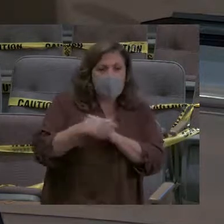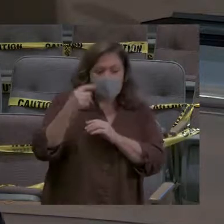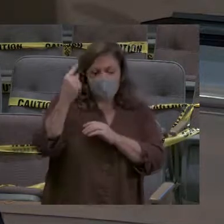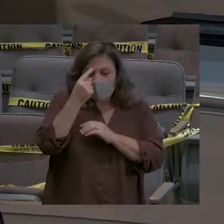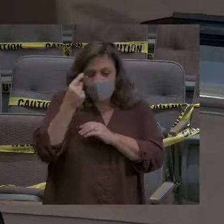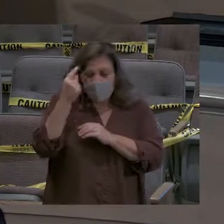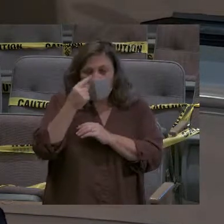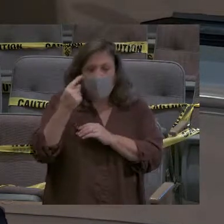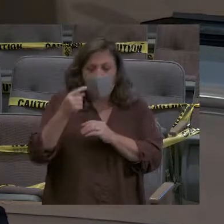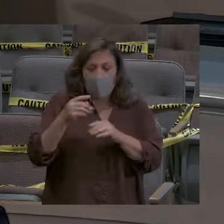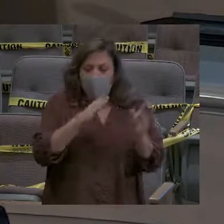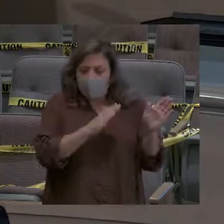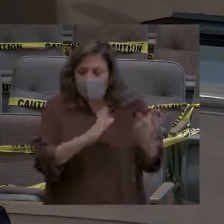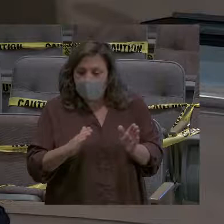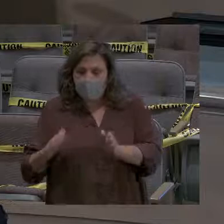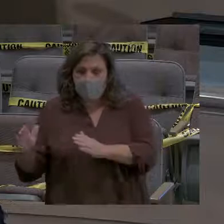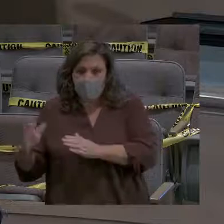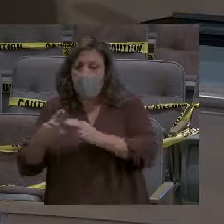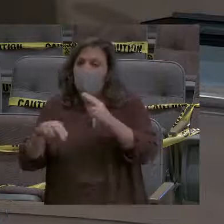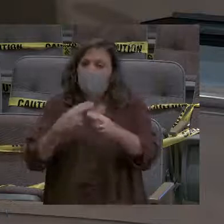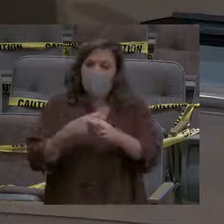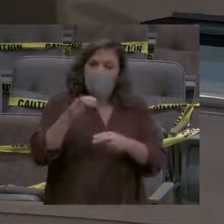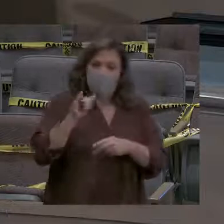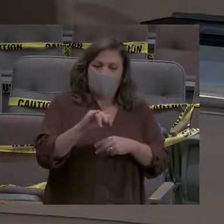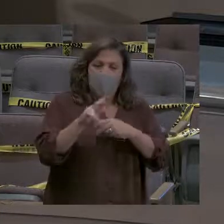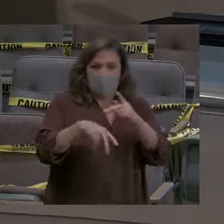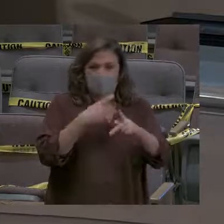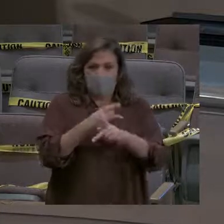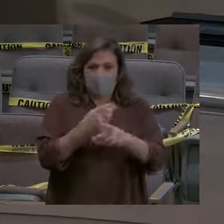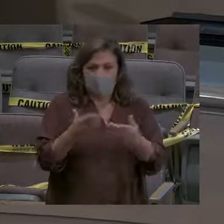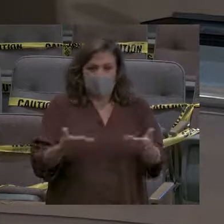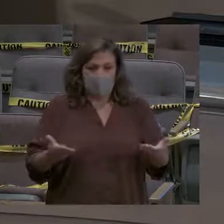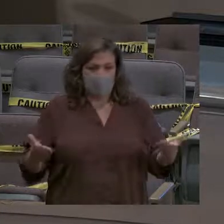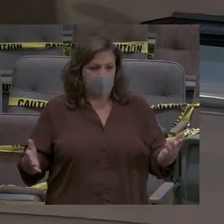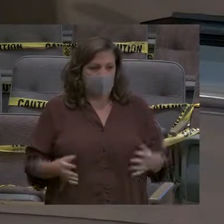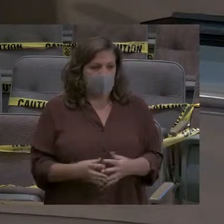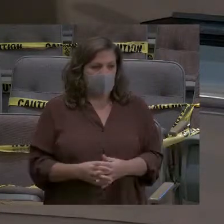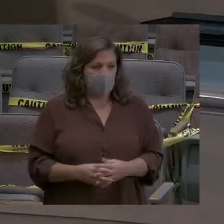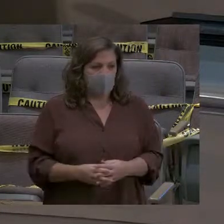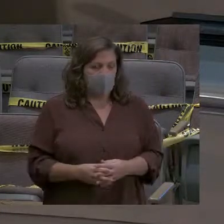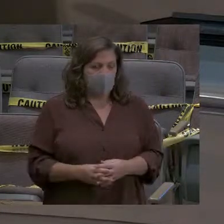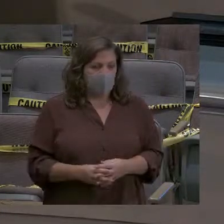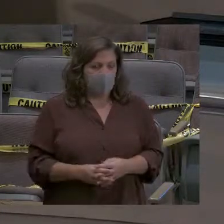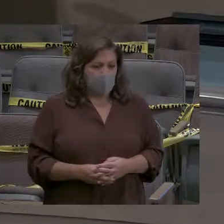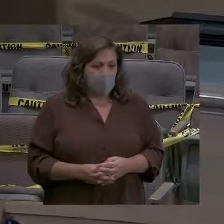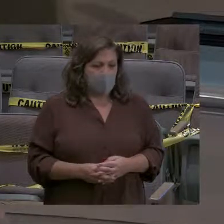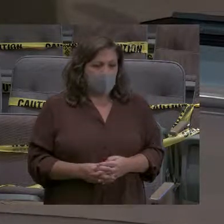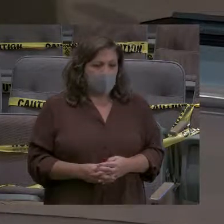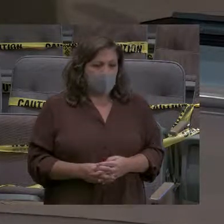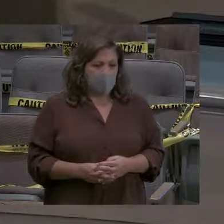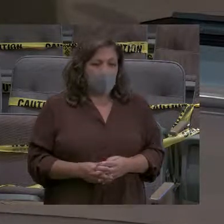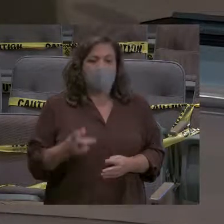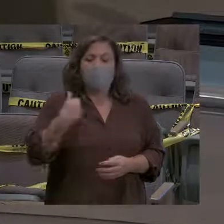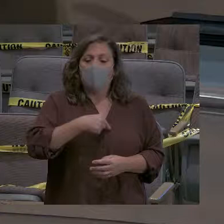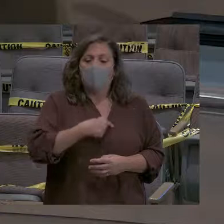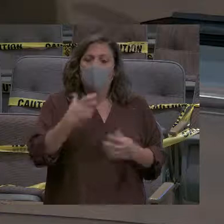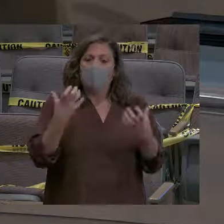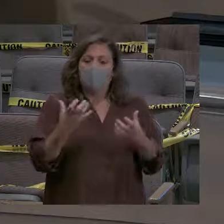plan in addressing these issues that centers around gaining